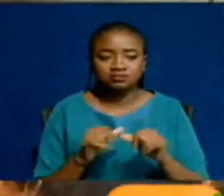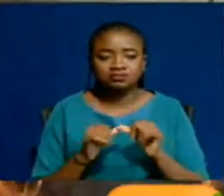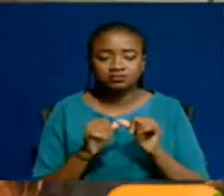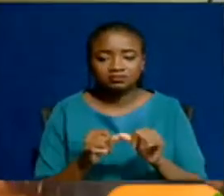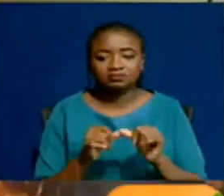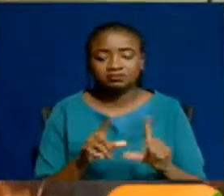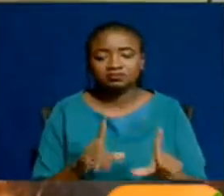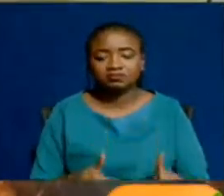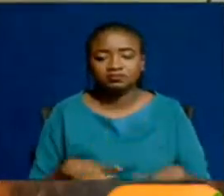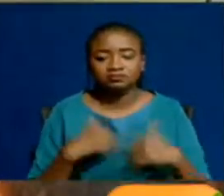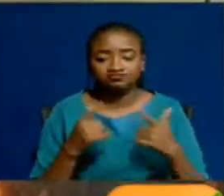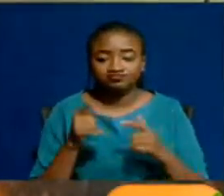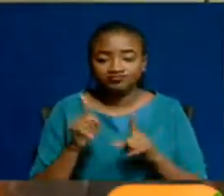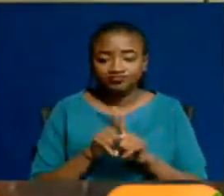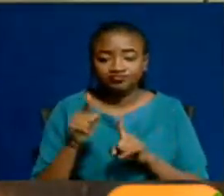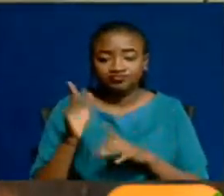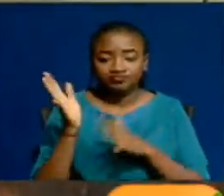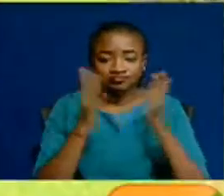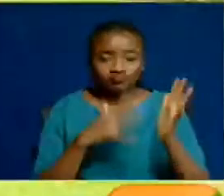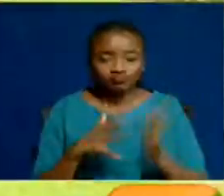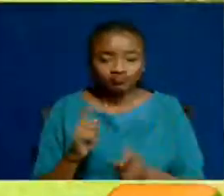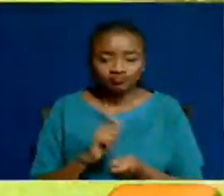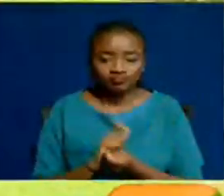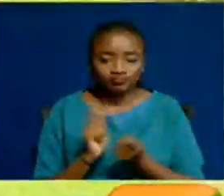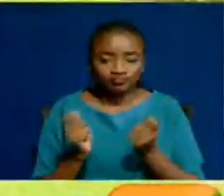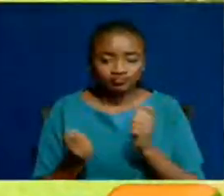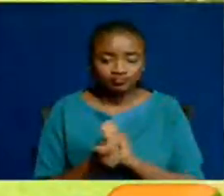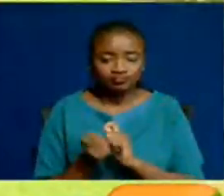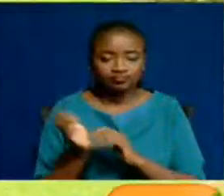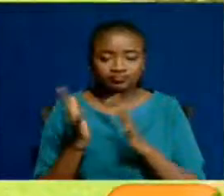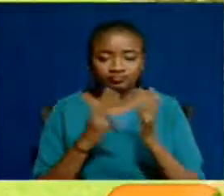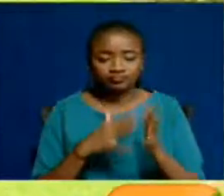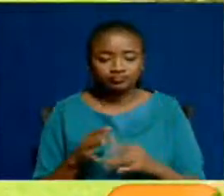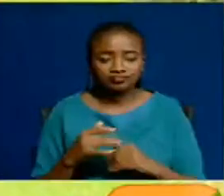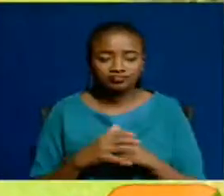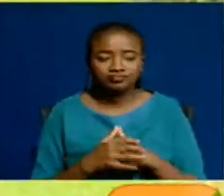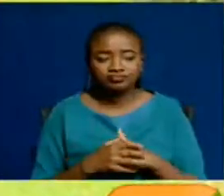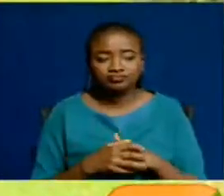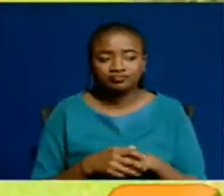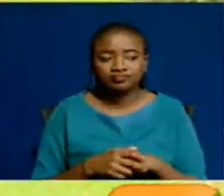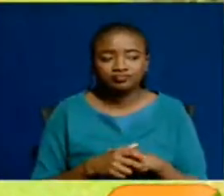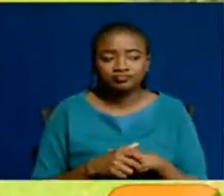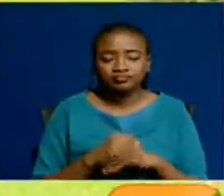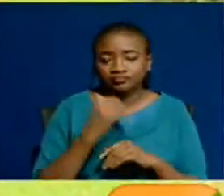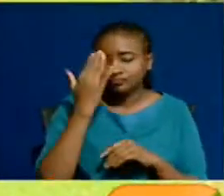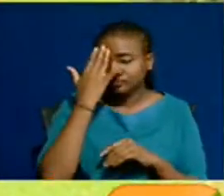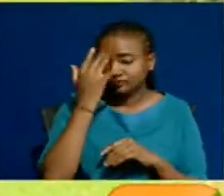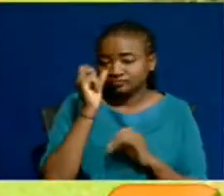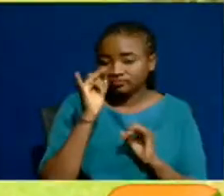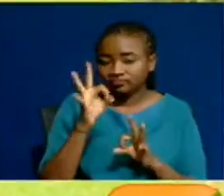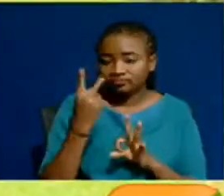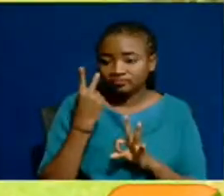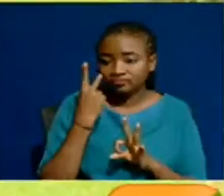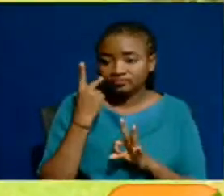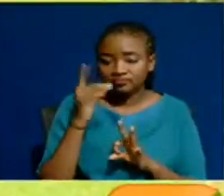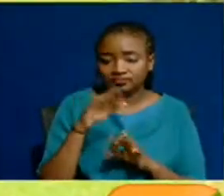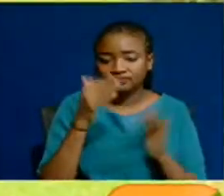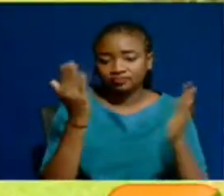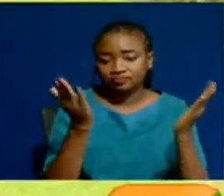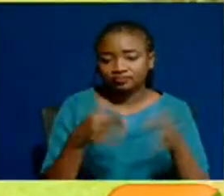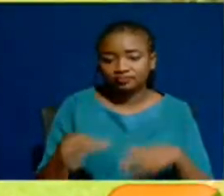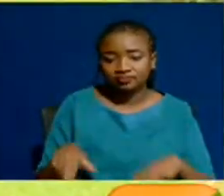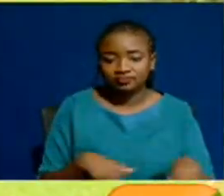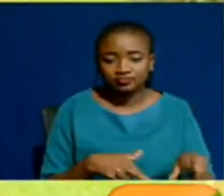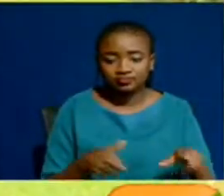anga inabadilisha mazingira kwa njia moja ama ingine. Ukiangalia kama ponde la ufa, mito